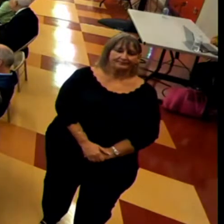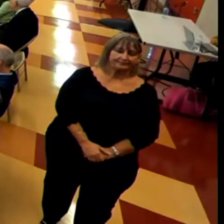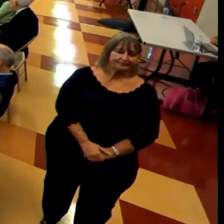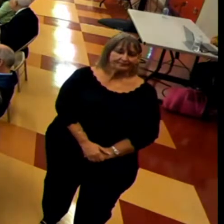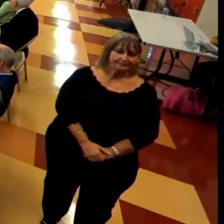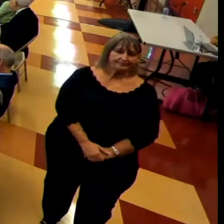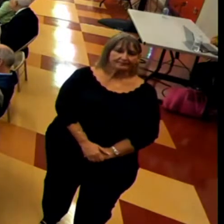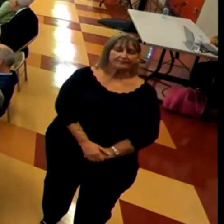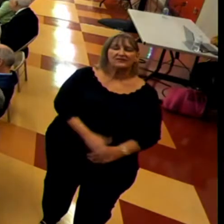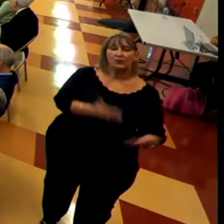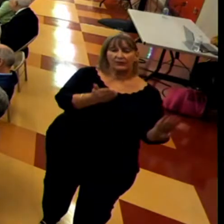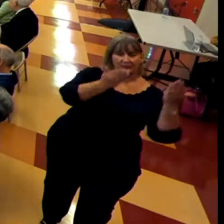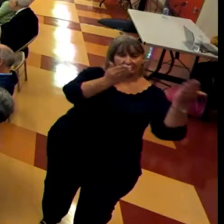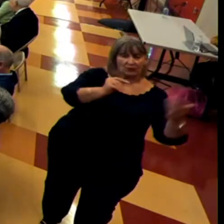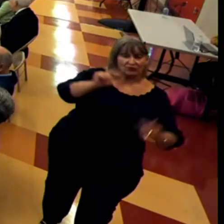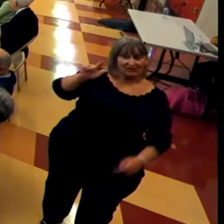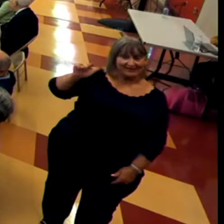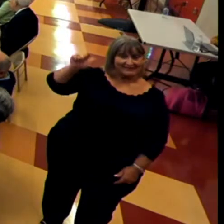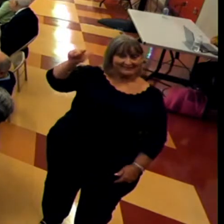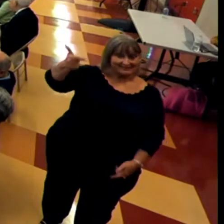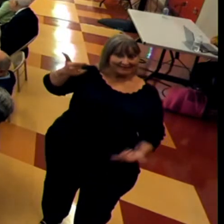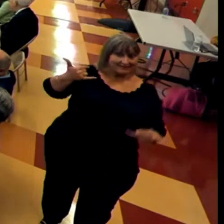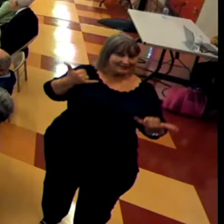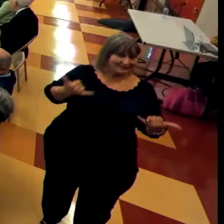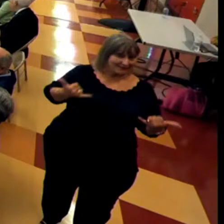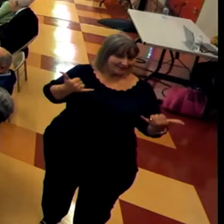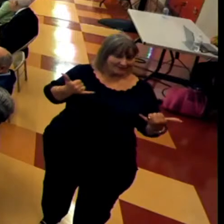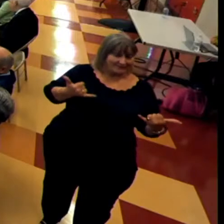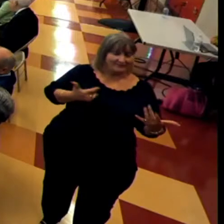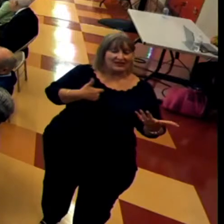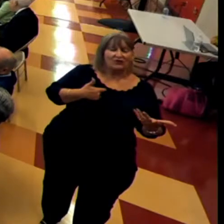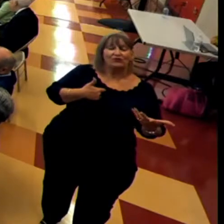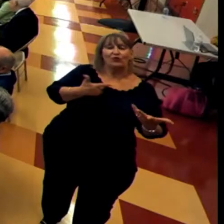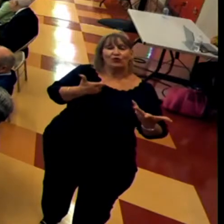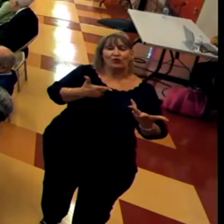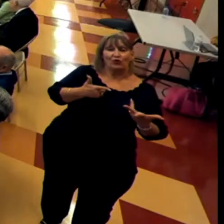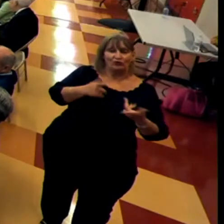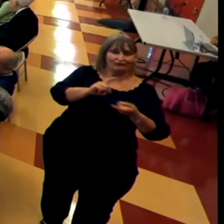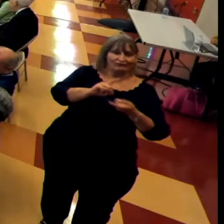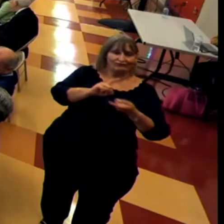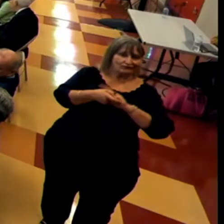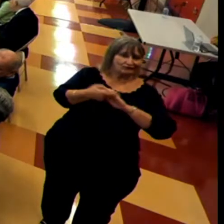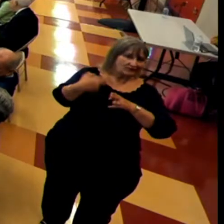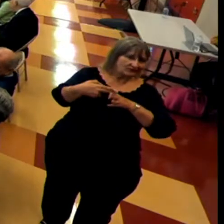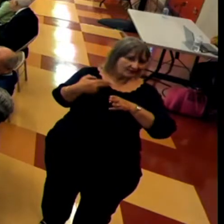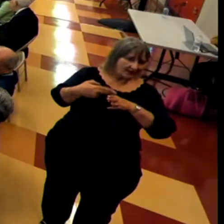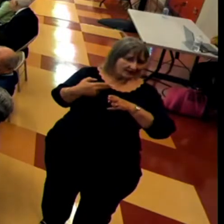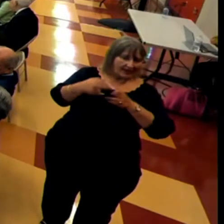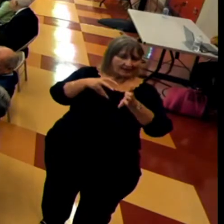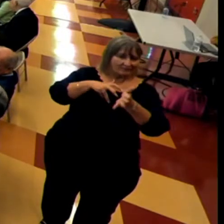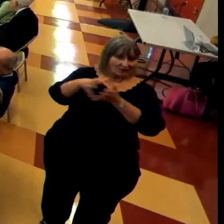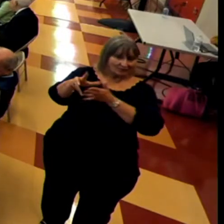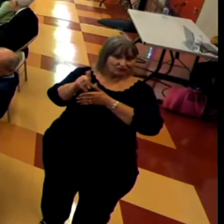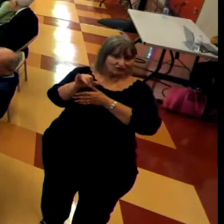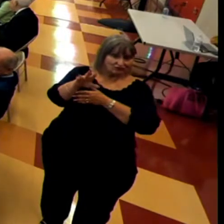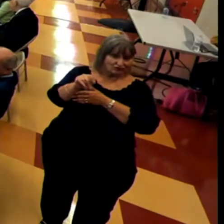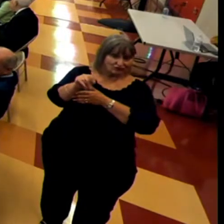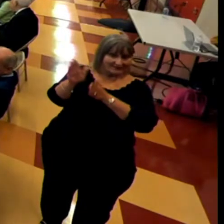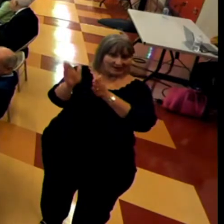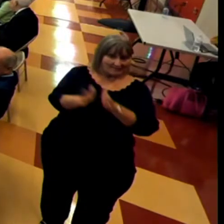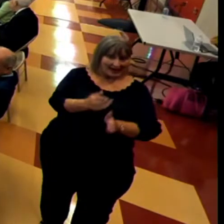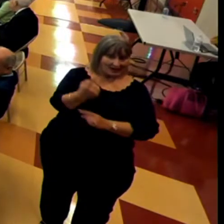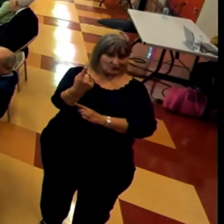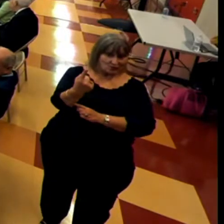There's a motion and a second on the floor to transition this committee draft plan 1 into